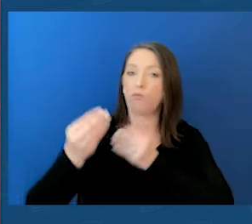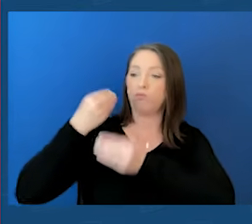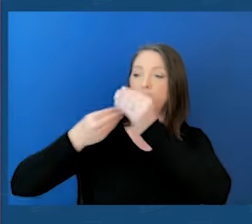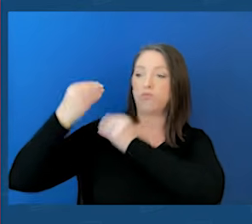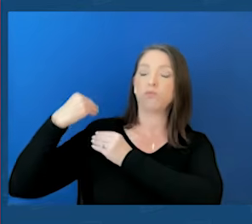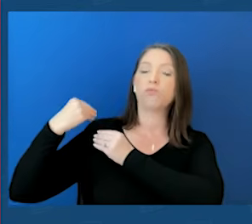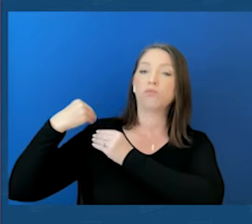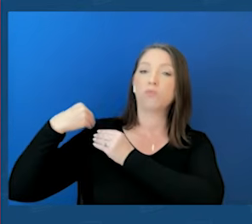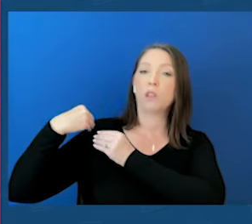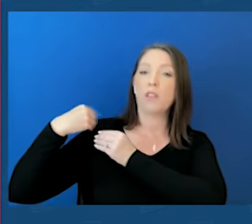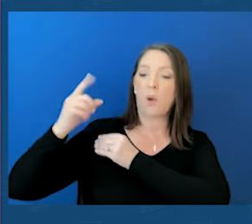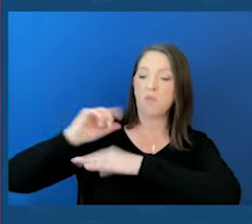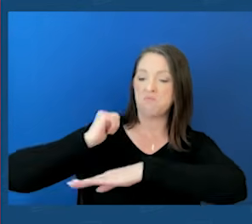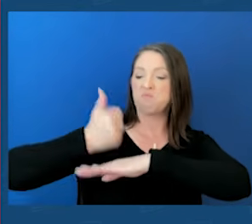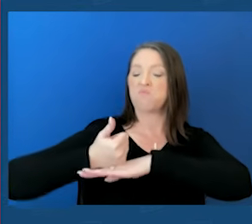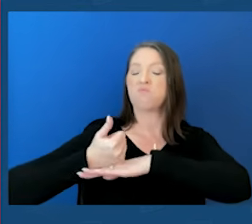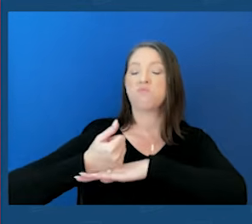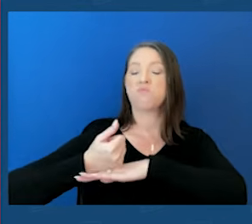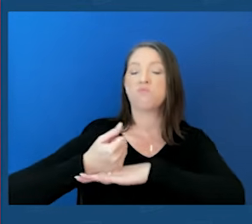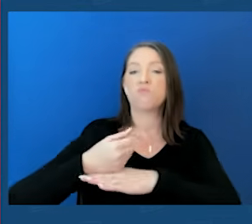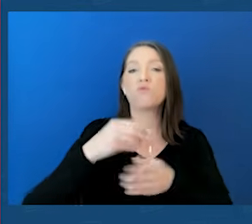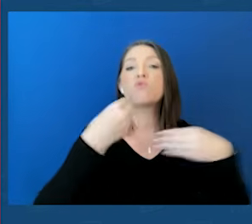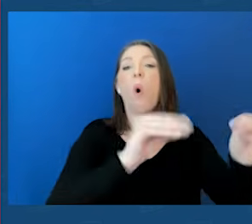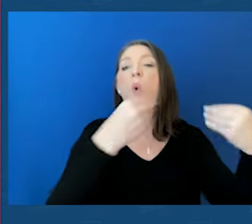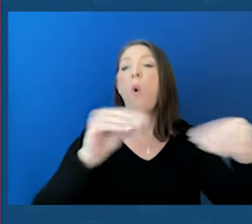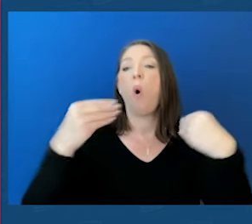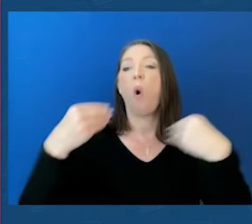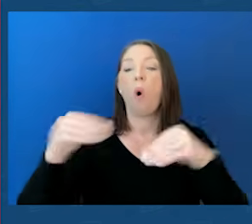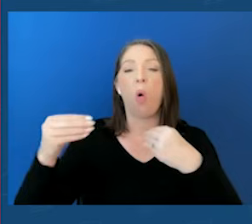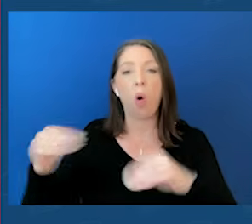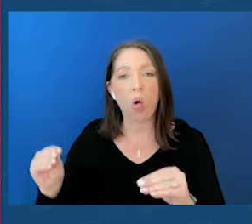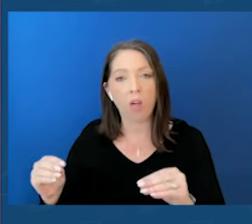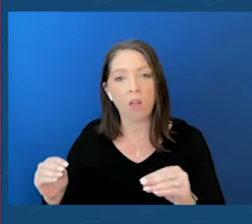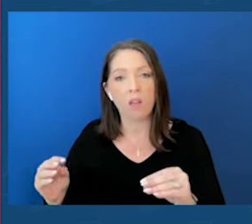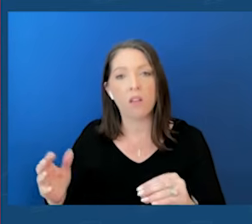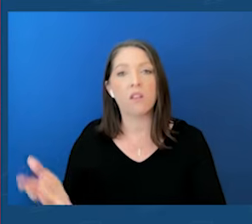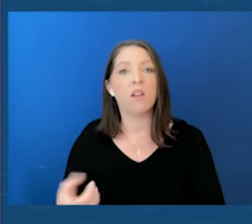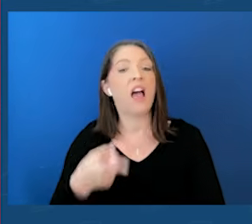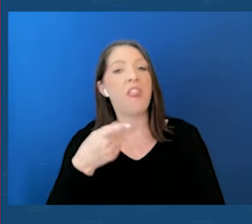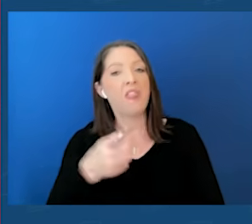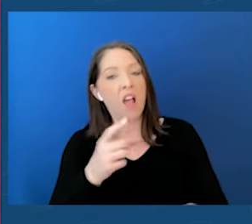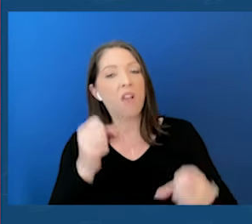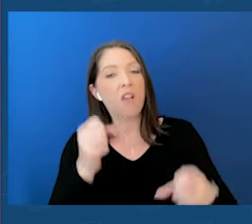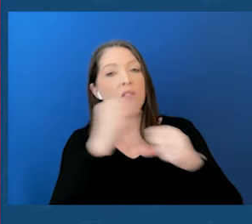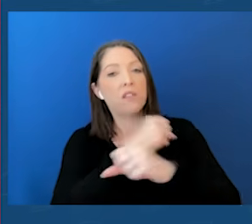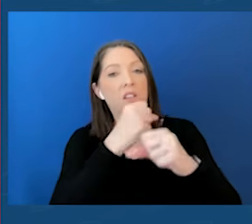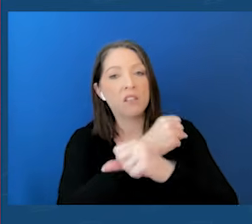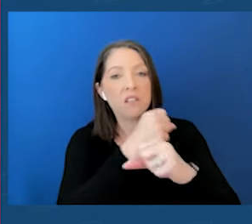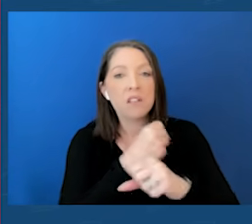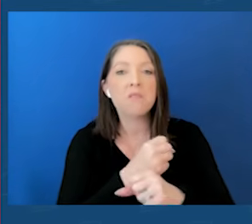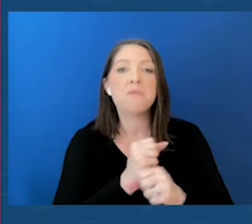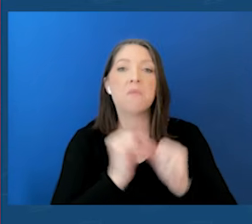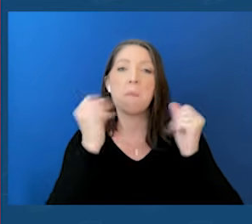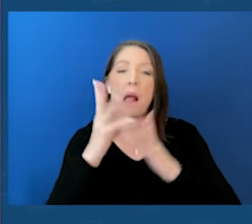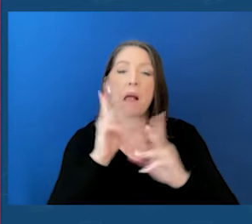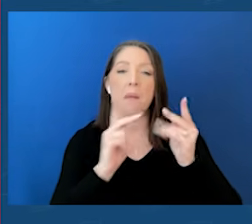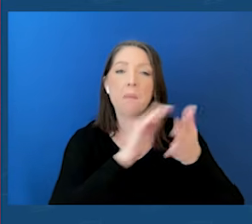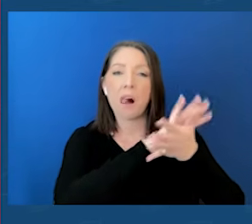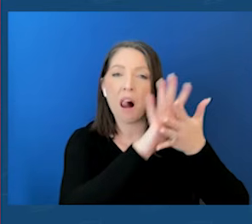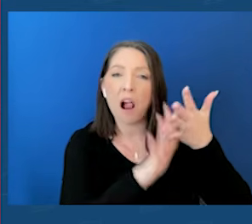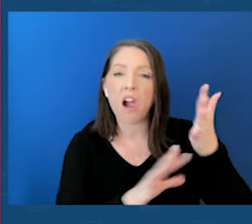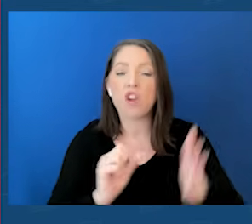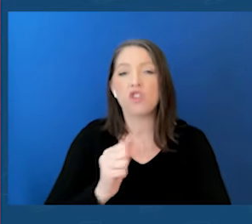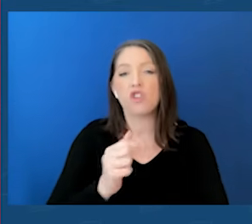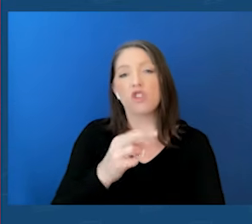And from there, through the battles of Marcus Garvey and Adam Clayton Powell and Percy Sutton and Shirley Chisholm,